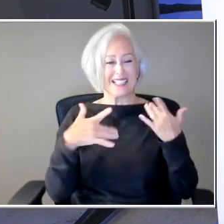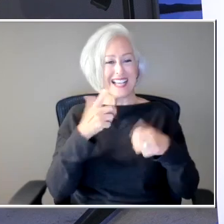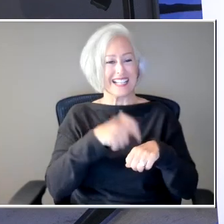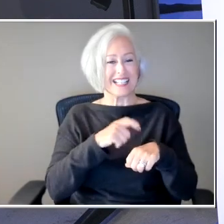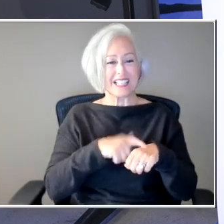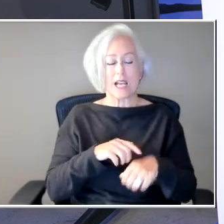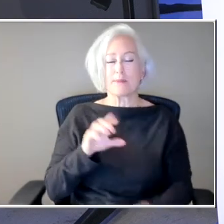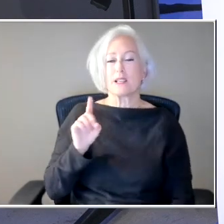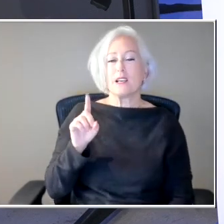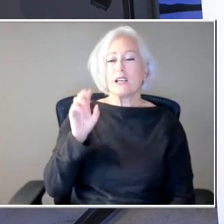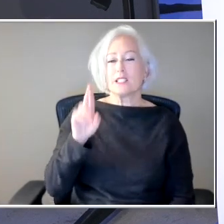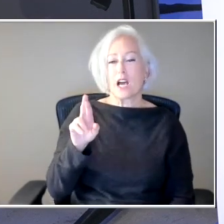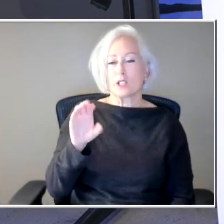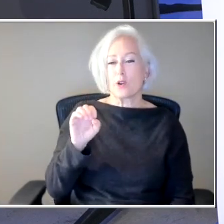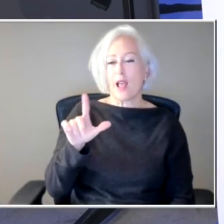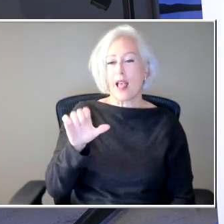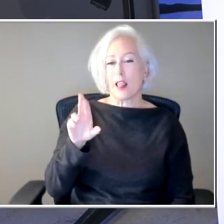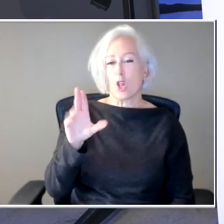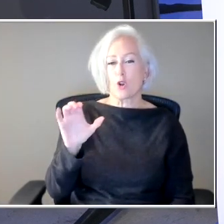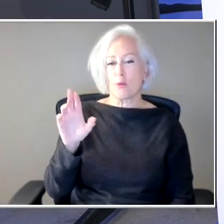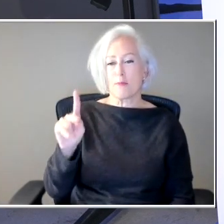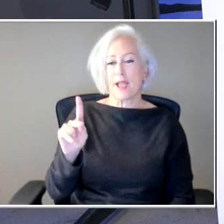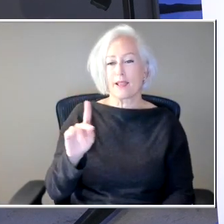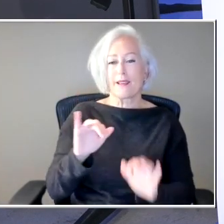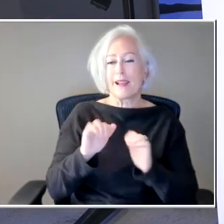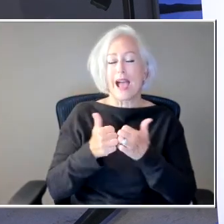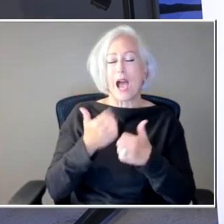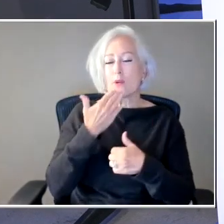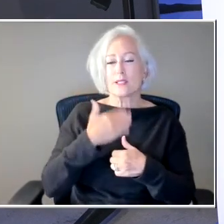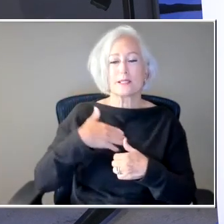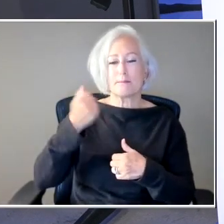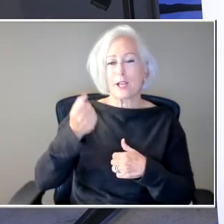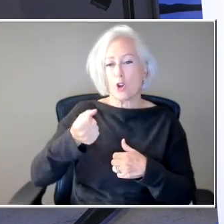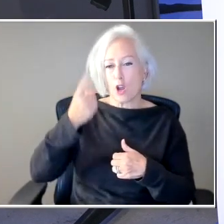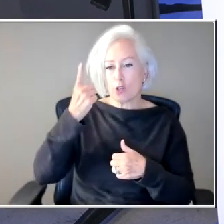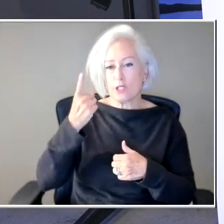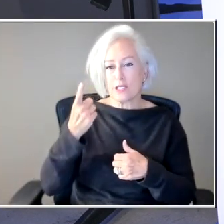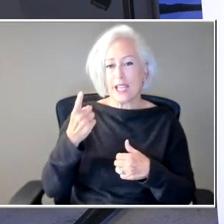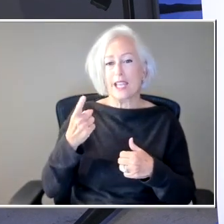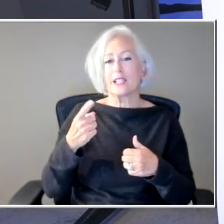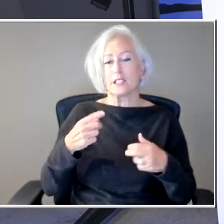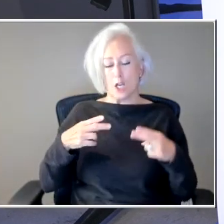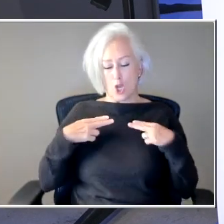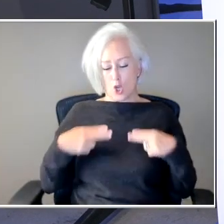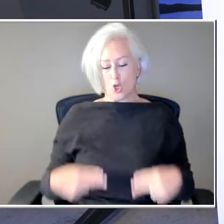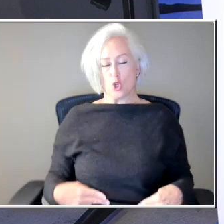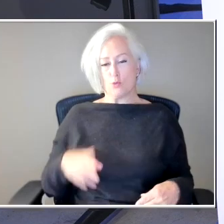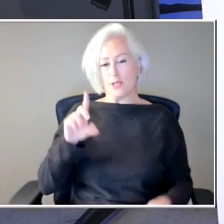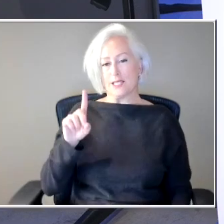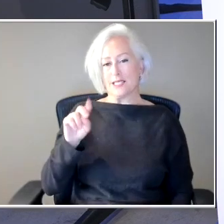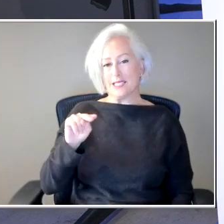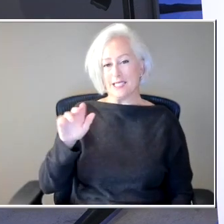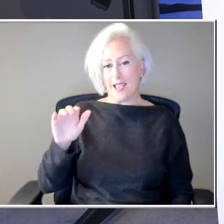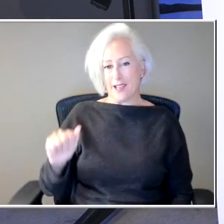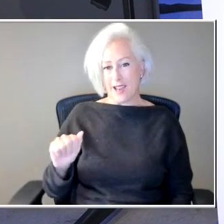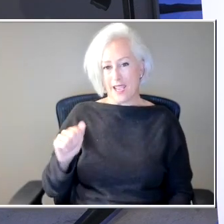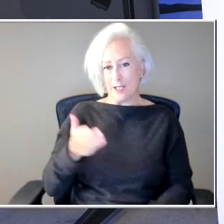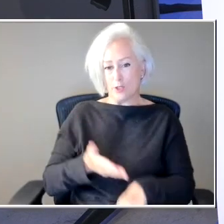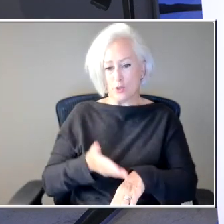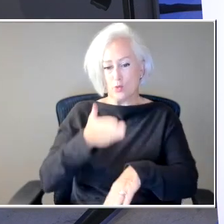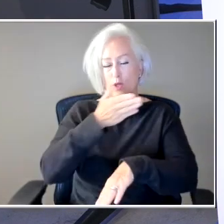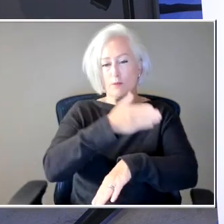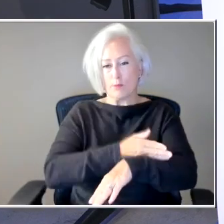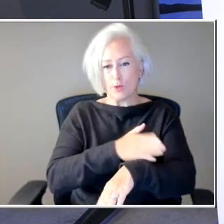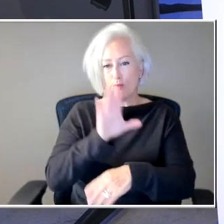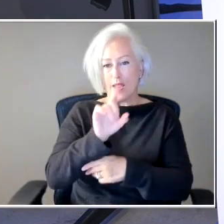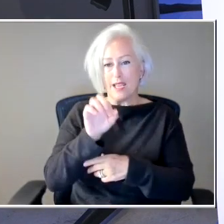how has better understanding of human DNA just improved cancer research and prevention? I mean, this has been your